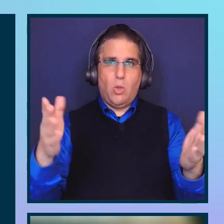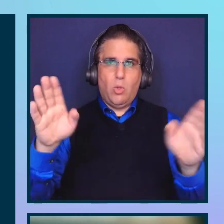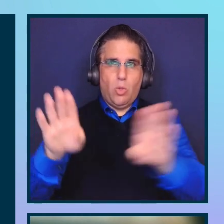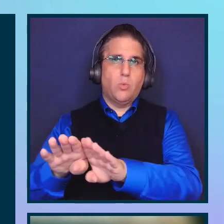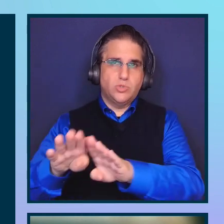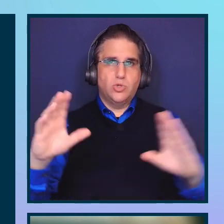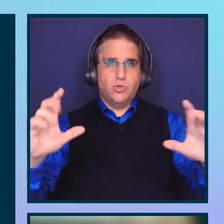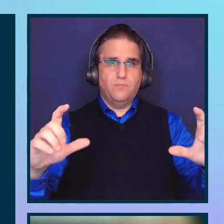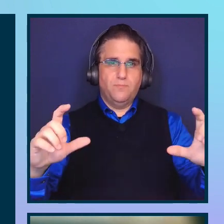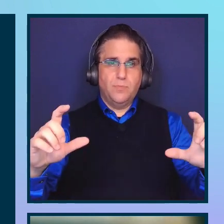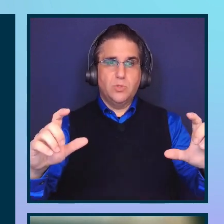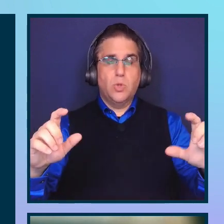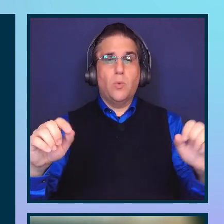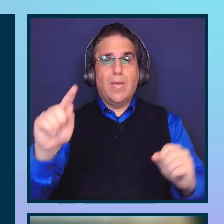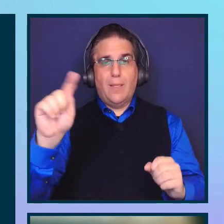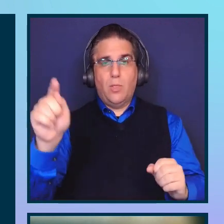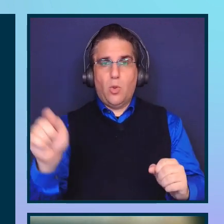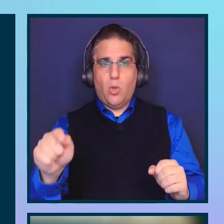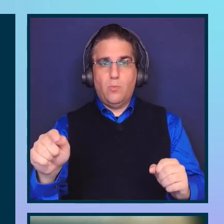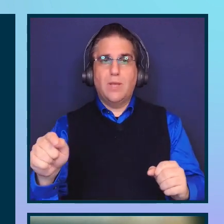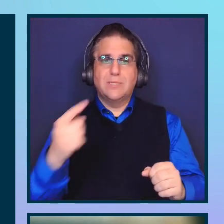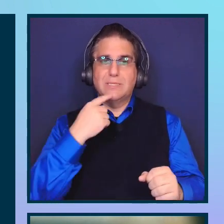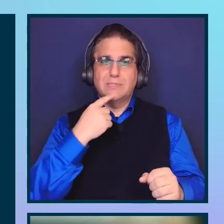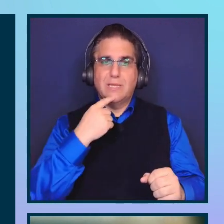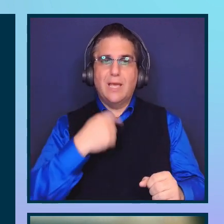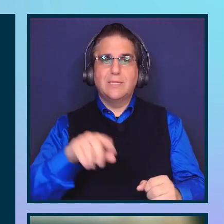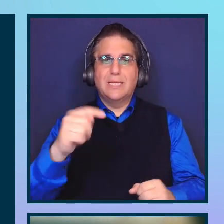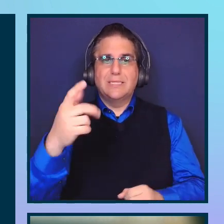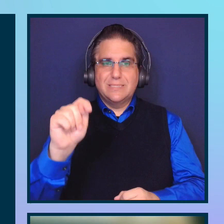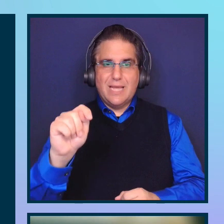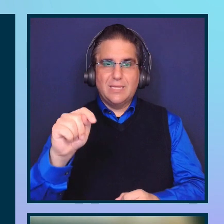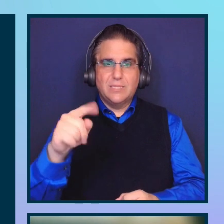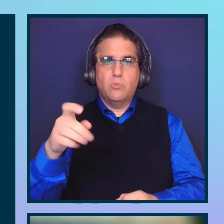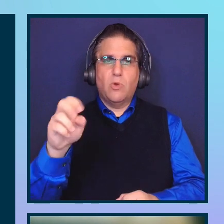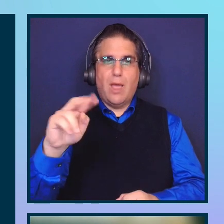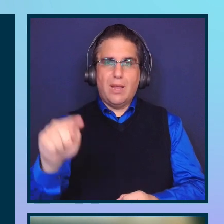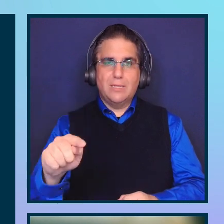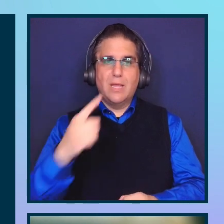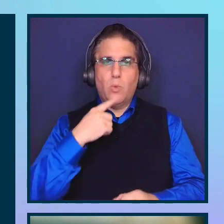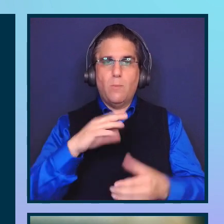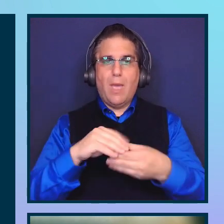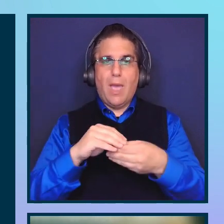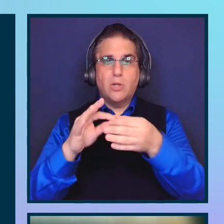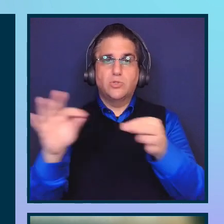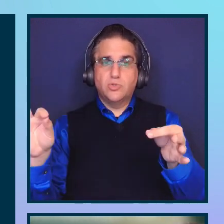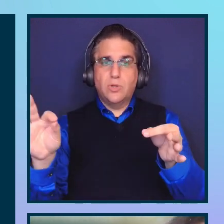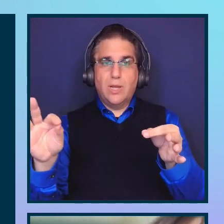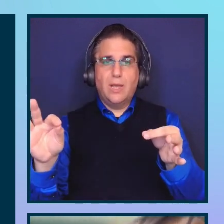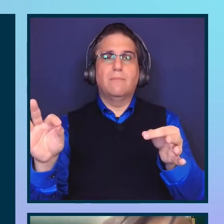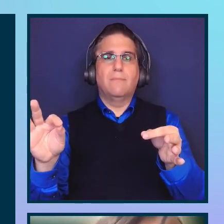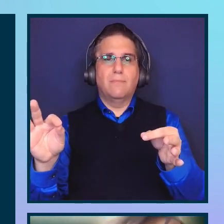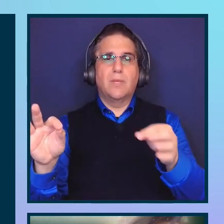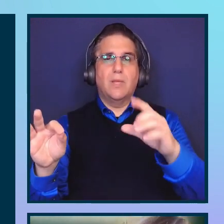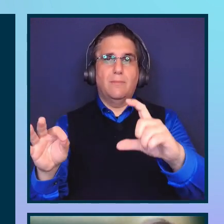our curly braces, we say text, parens, and then we put a string in there. In this case, it is hello world. So